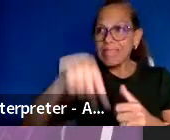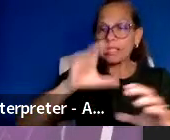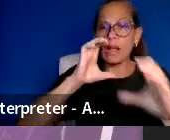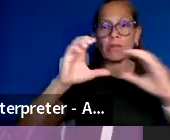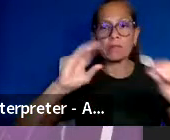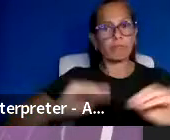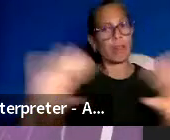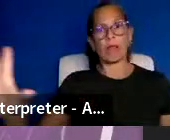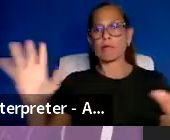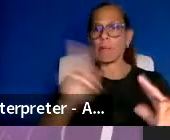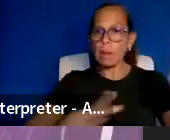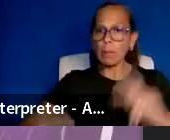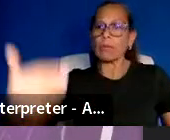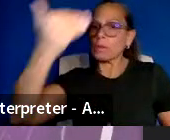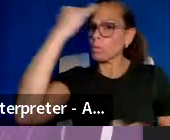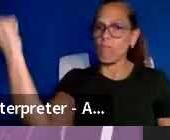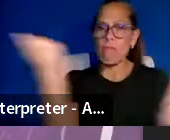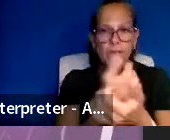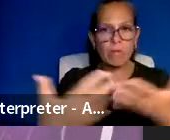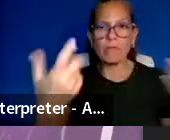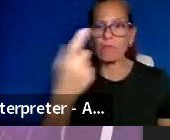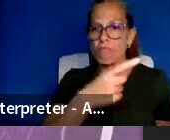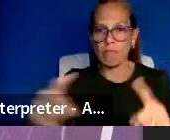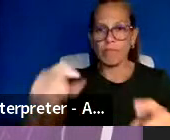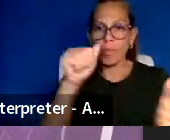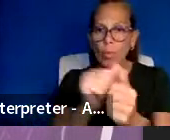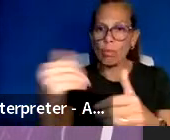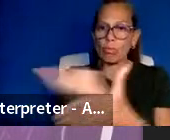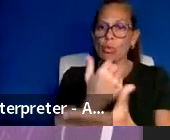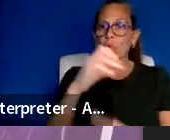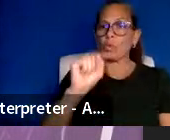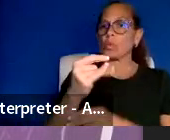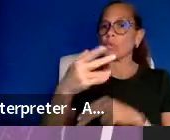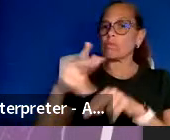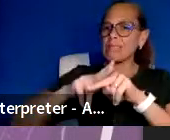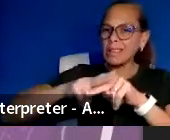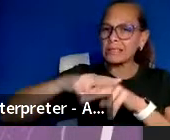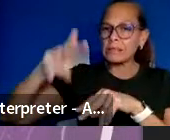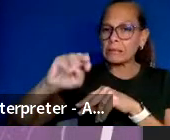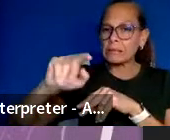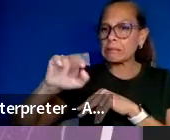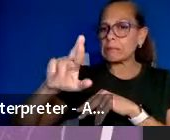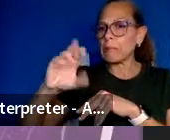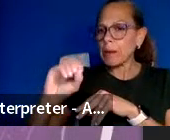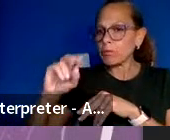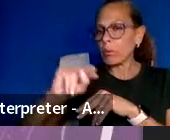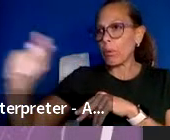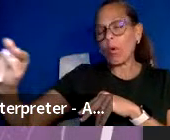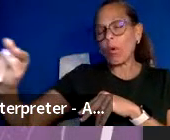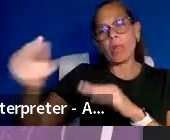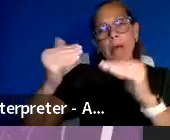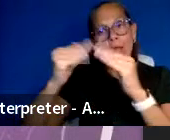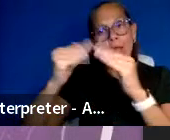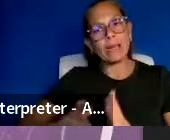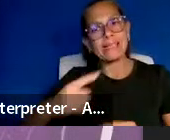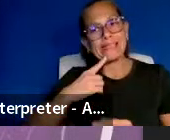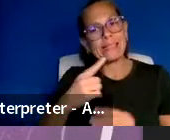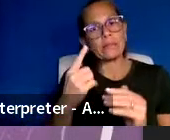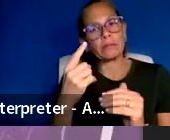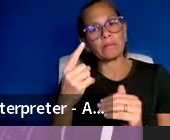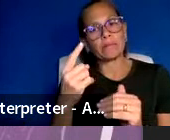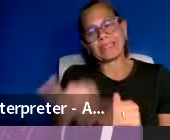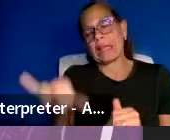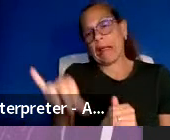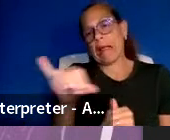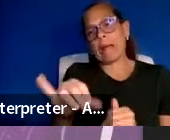with our community to update them on this Metro North. And I think my colleagues pretty much stated everything I wanted to say. This is a tremendous